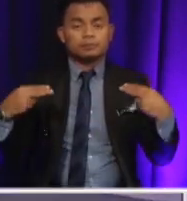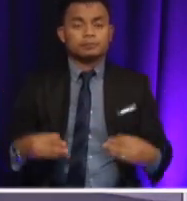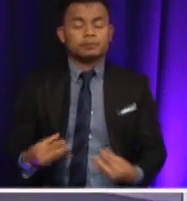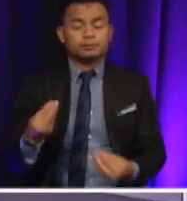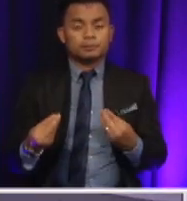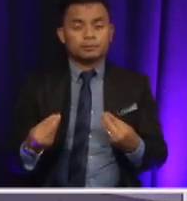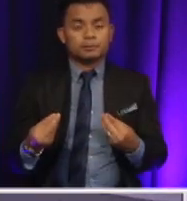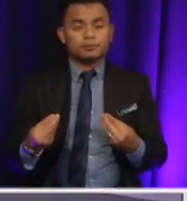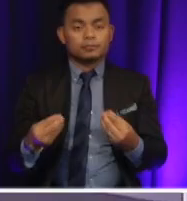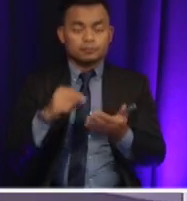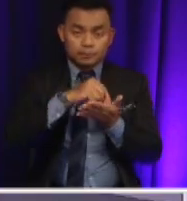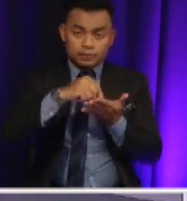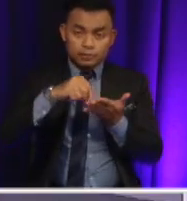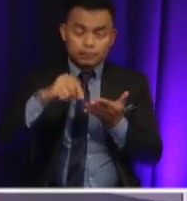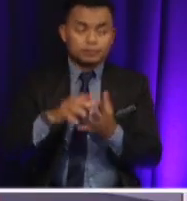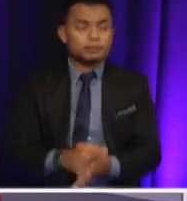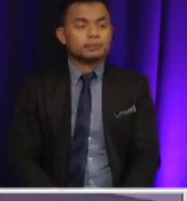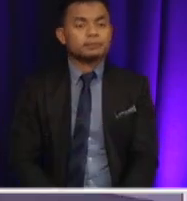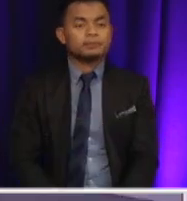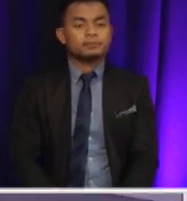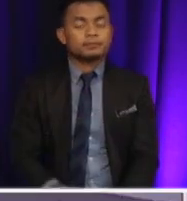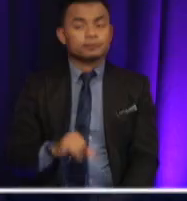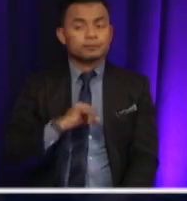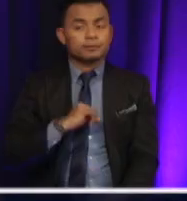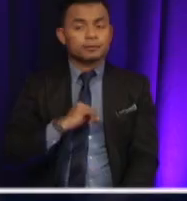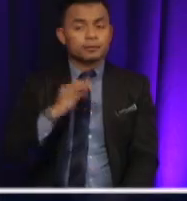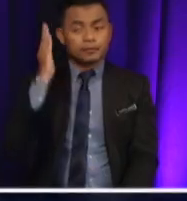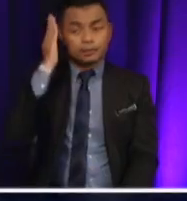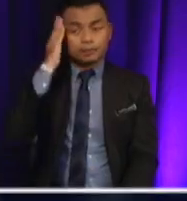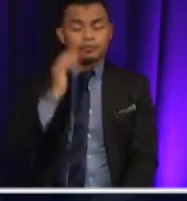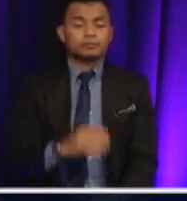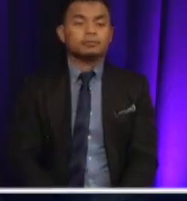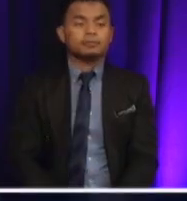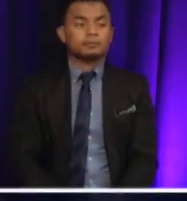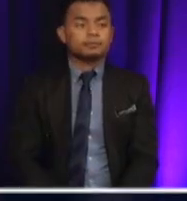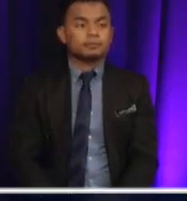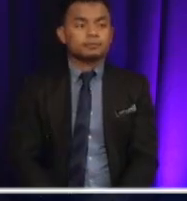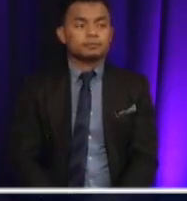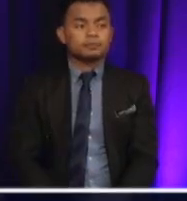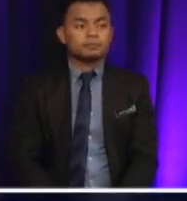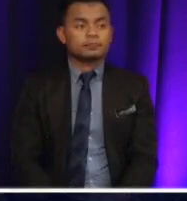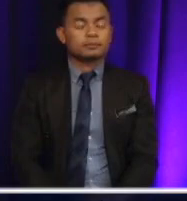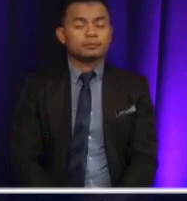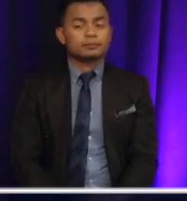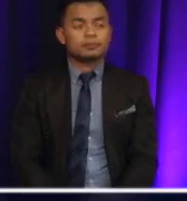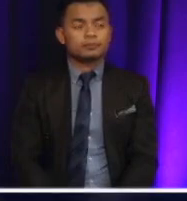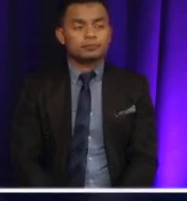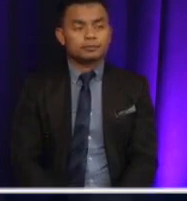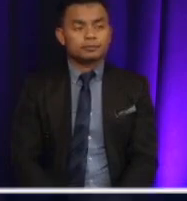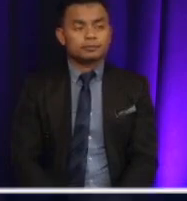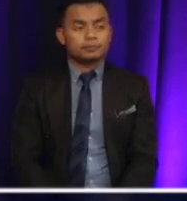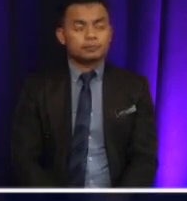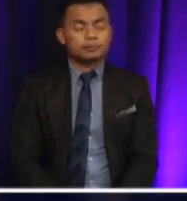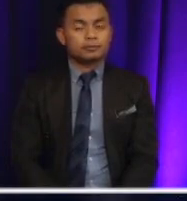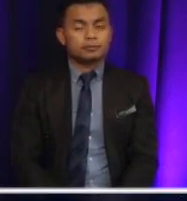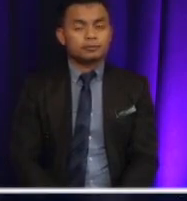know what a liquid paper is? I do. She does, right. I think my era is when we moved from liquid